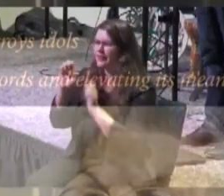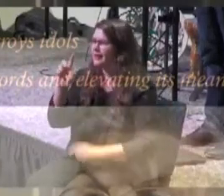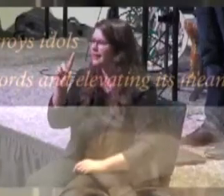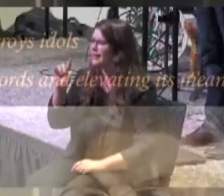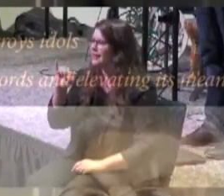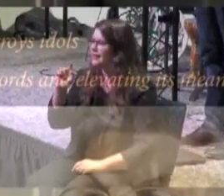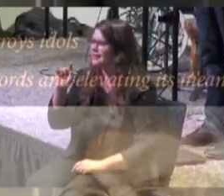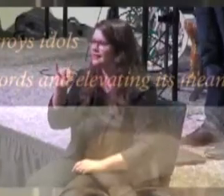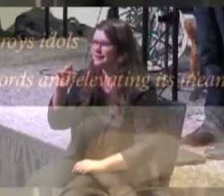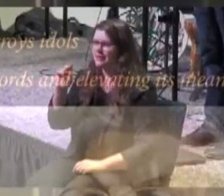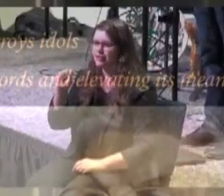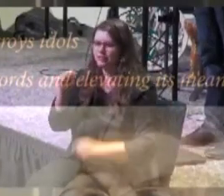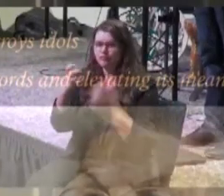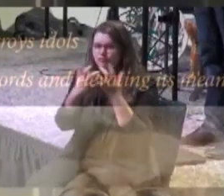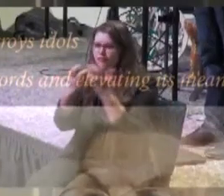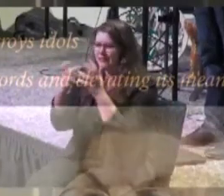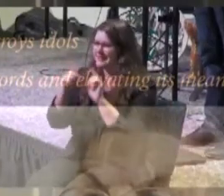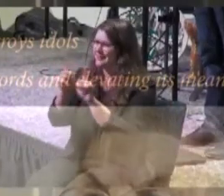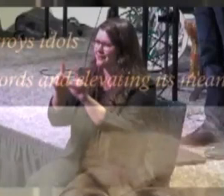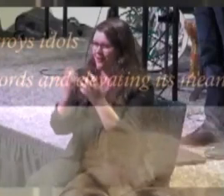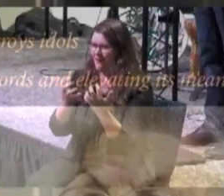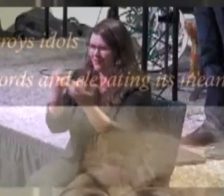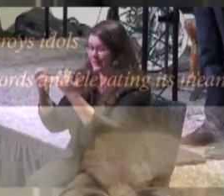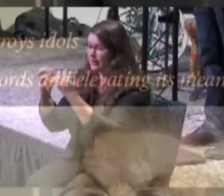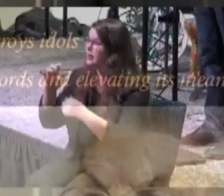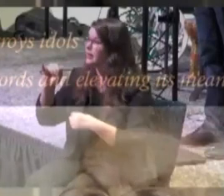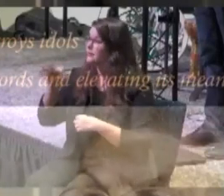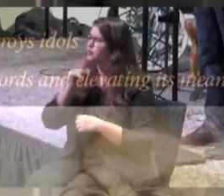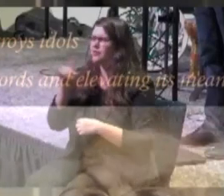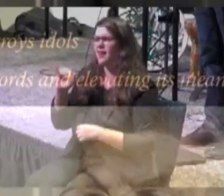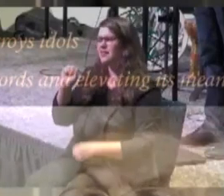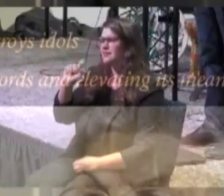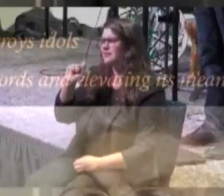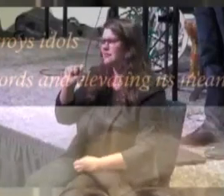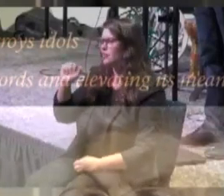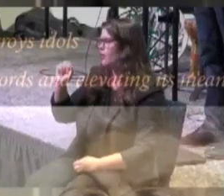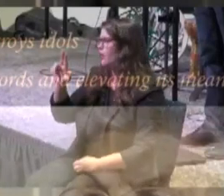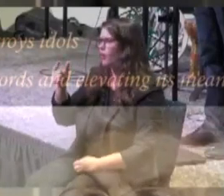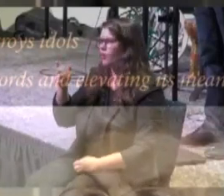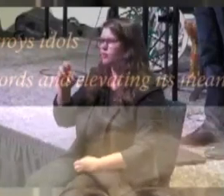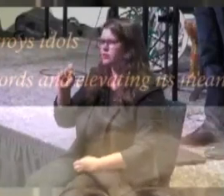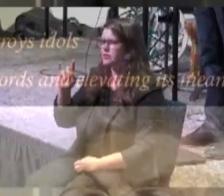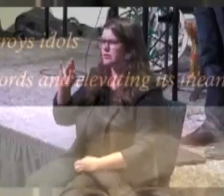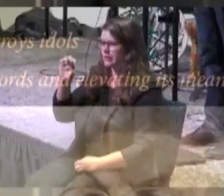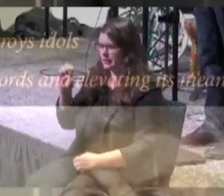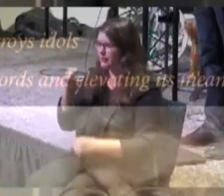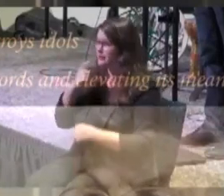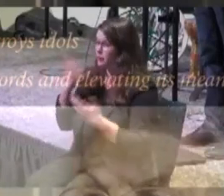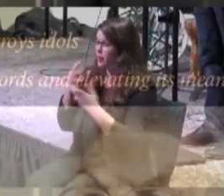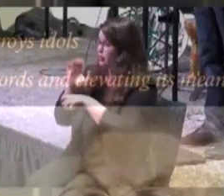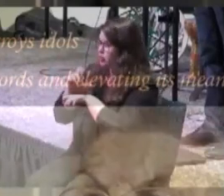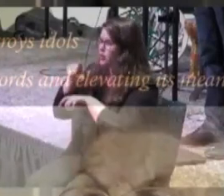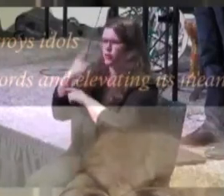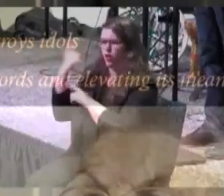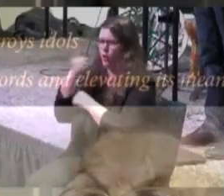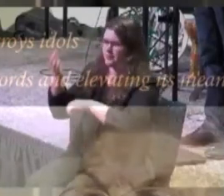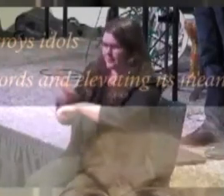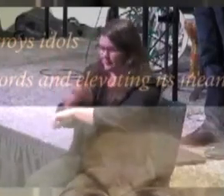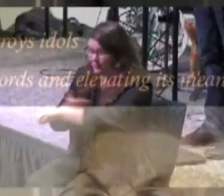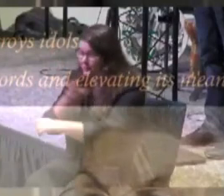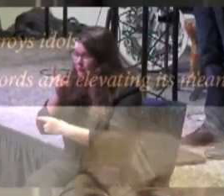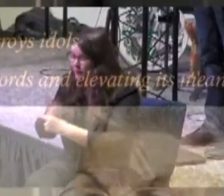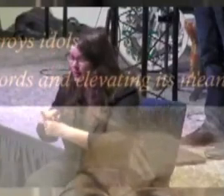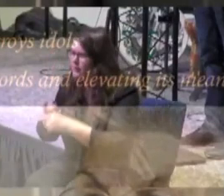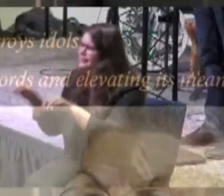that Ecclesia semper reformanda est, the church must always be reformed, how much more Biblia semper transferenda est,